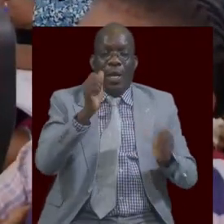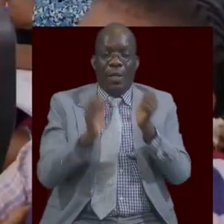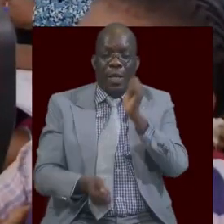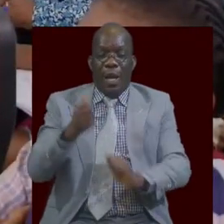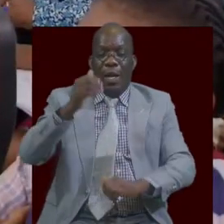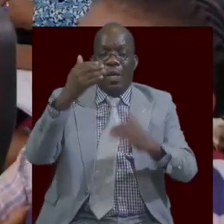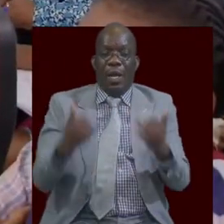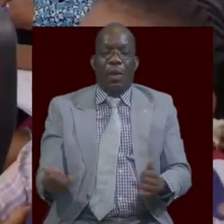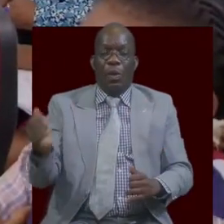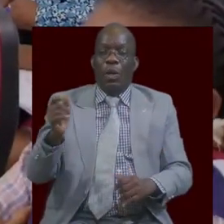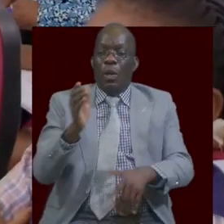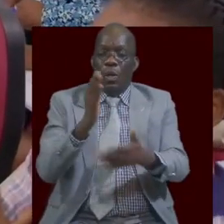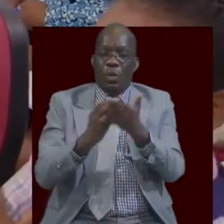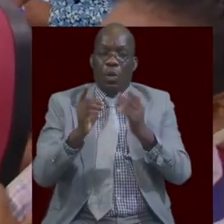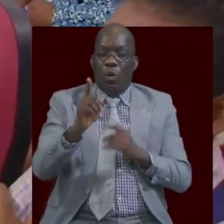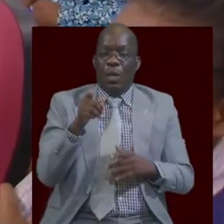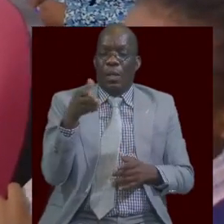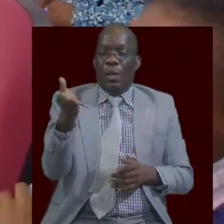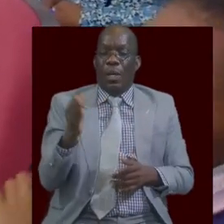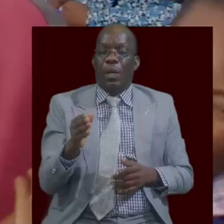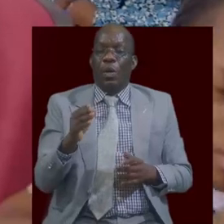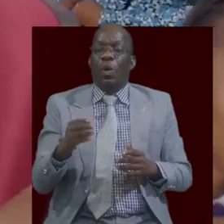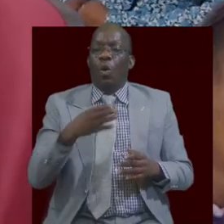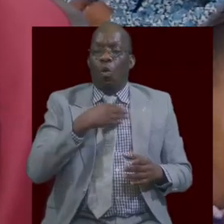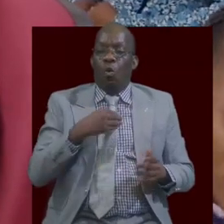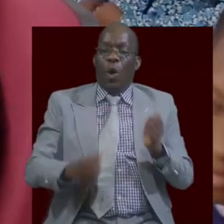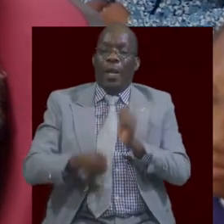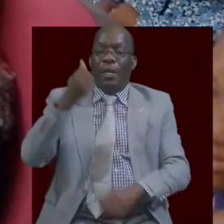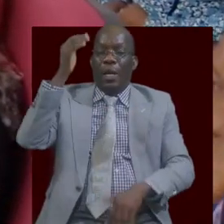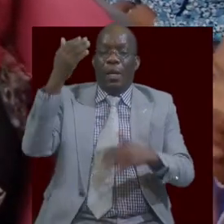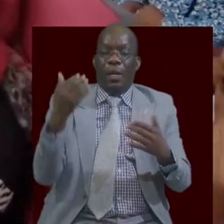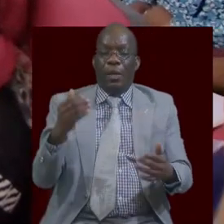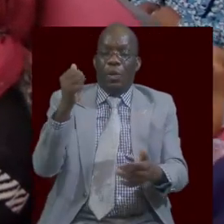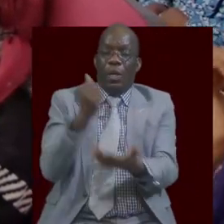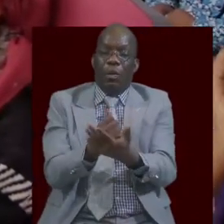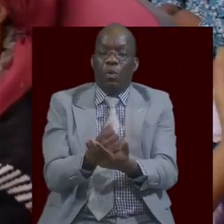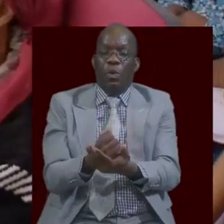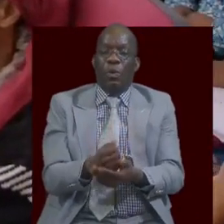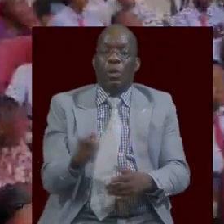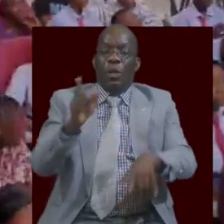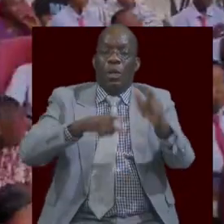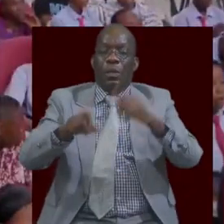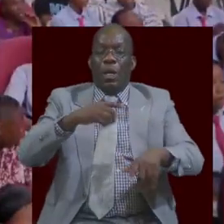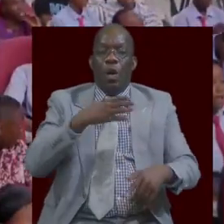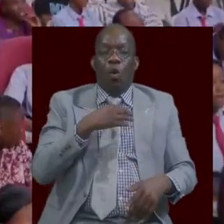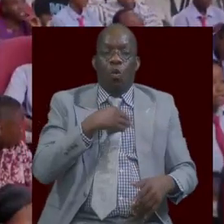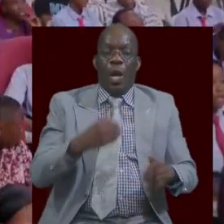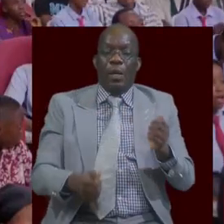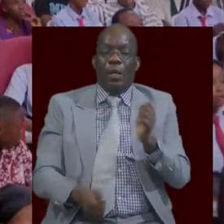Somebody there. Amen. Whiter. Amen. Somebody shout, whiter.